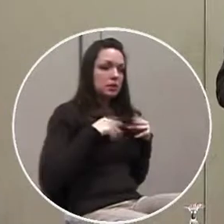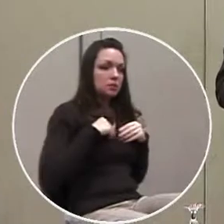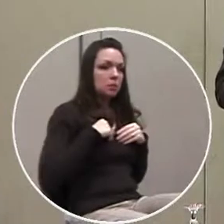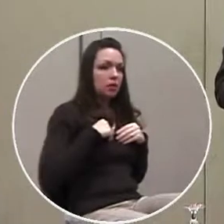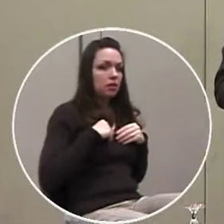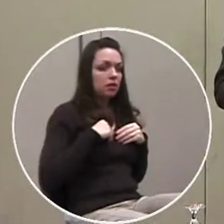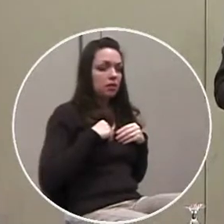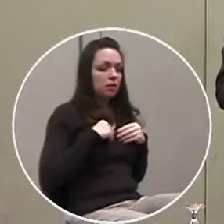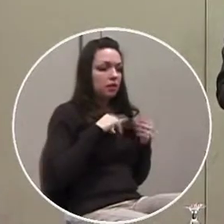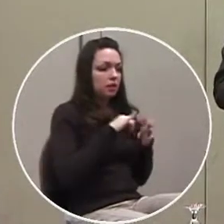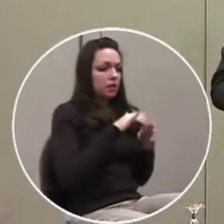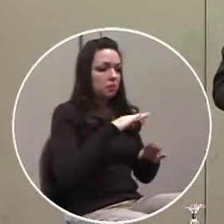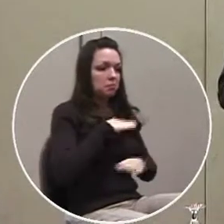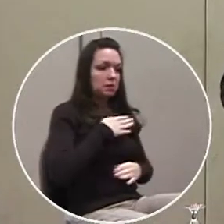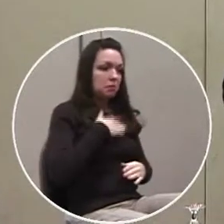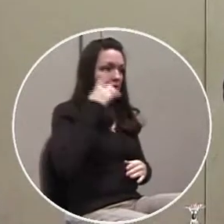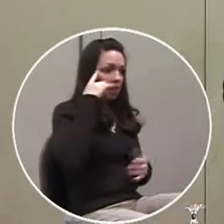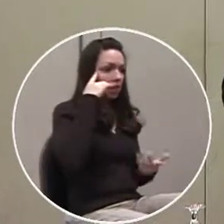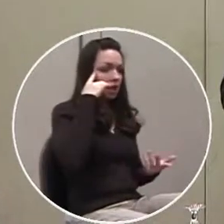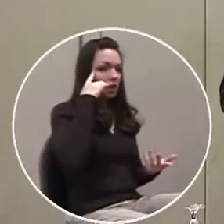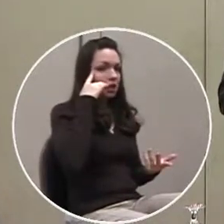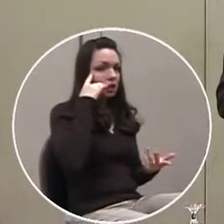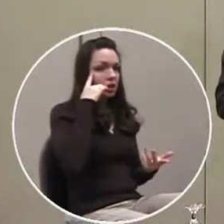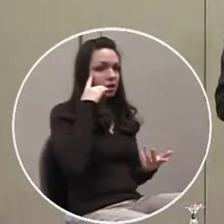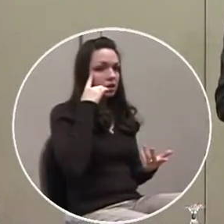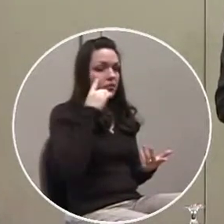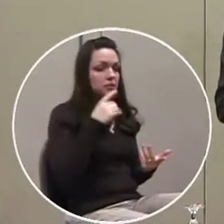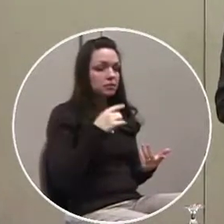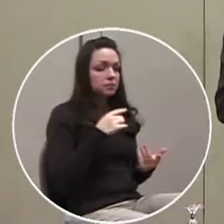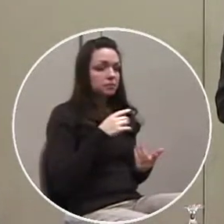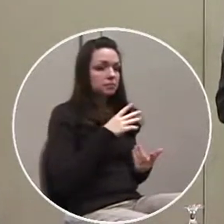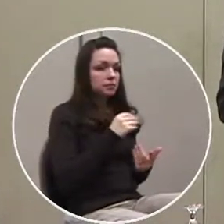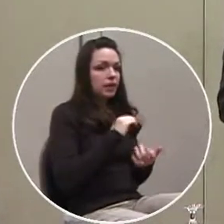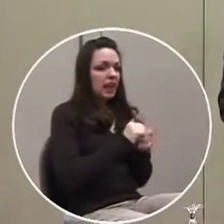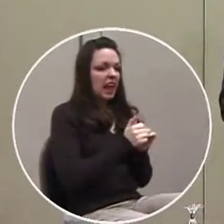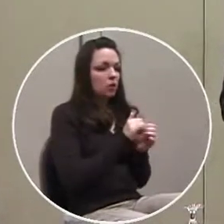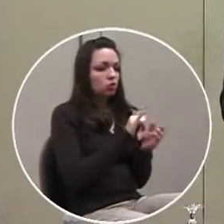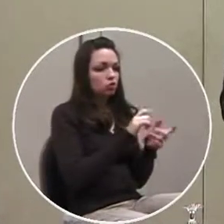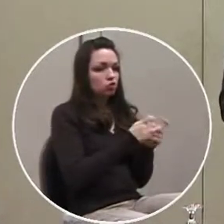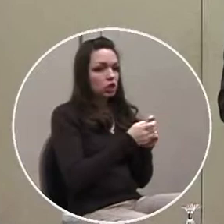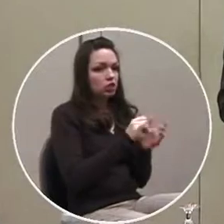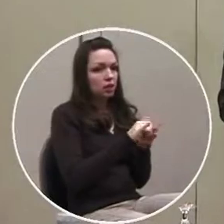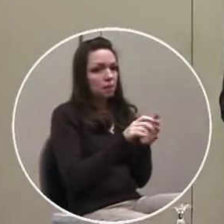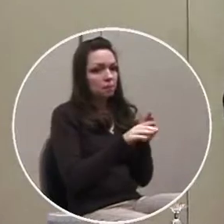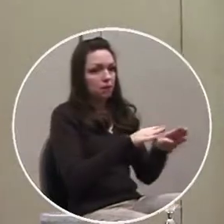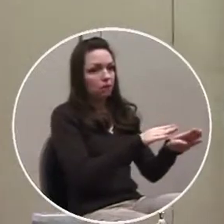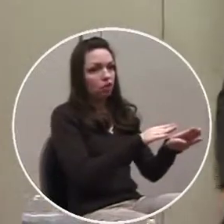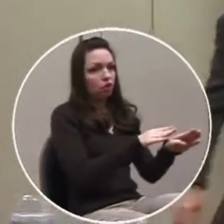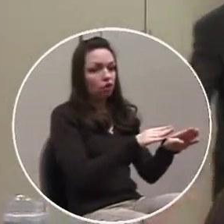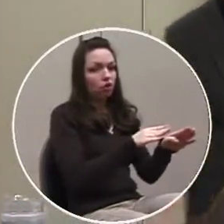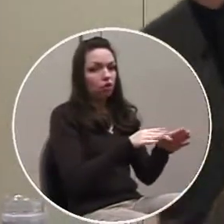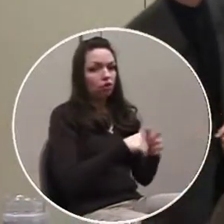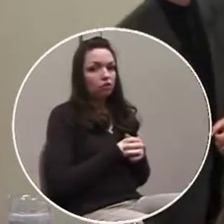my thinking, my values around the behavior and how to change it. Good question. Anything else?